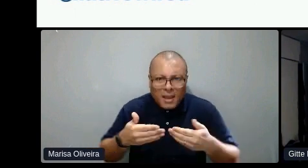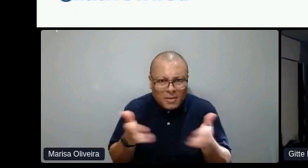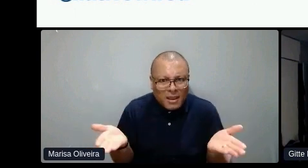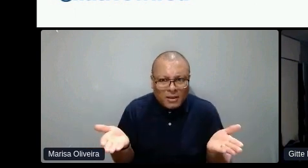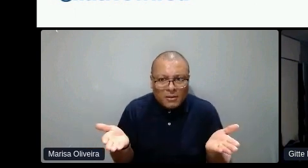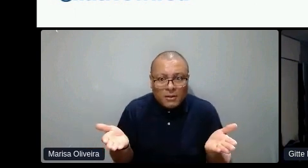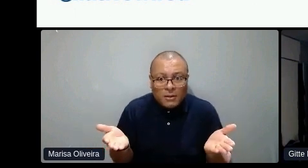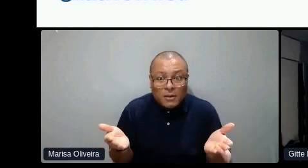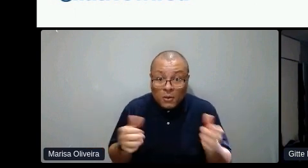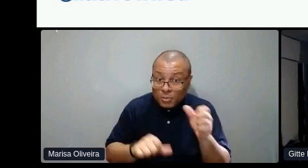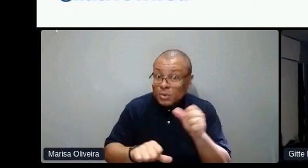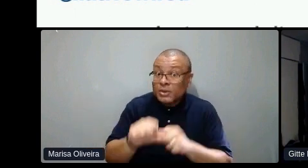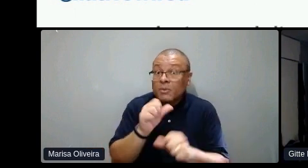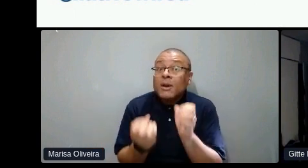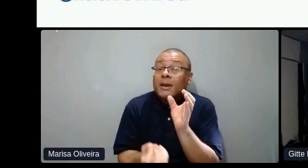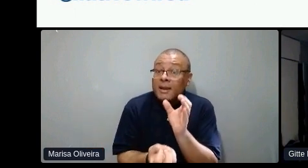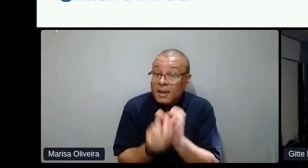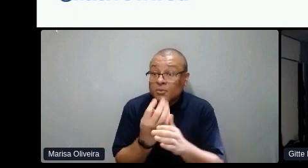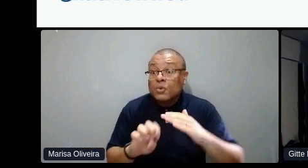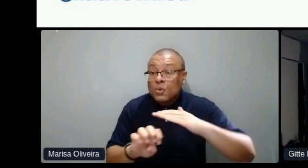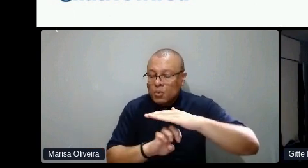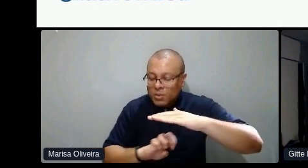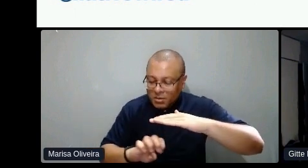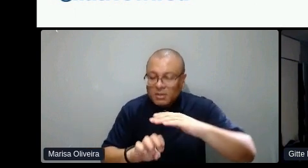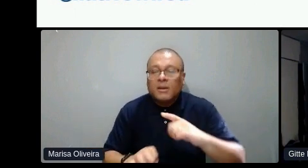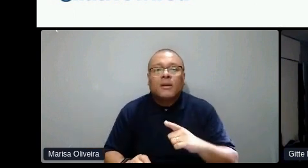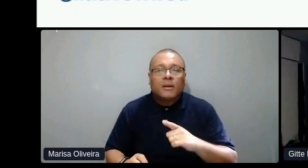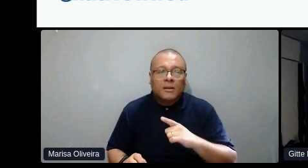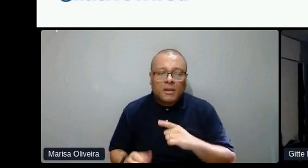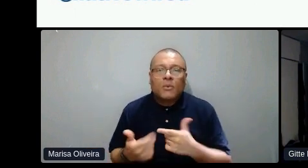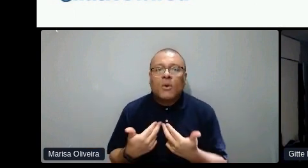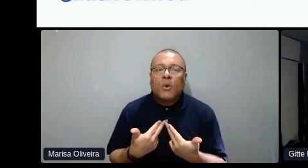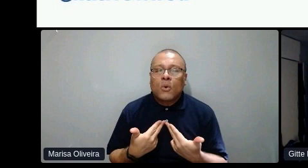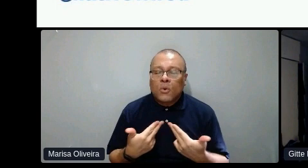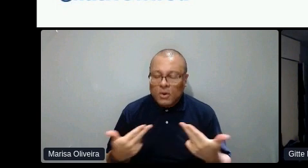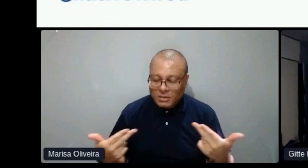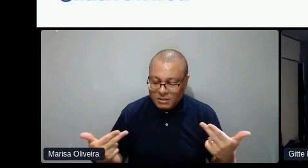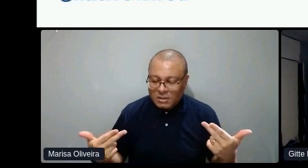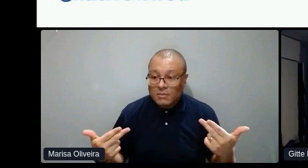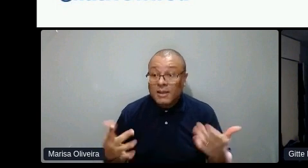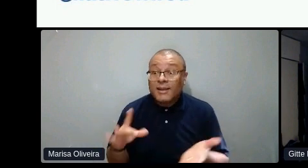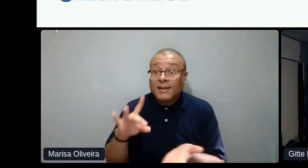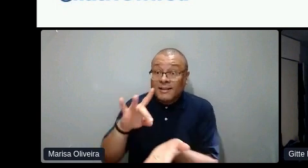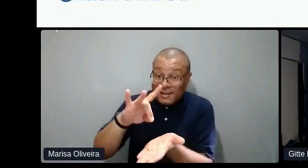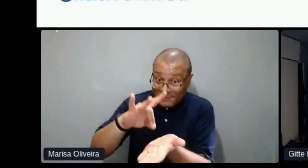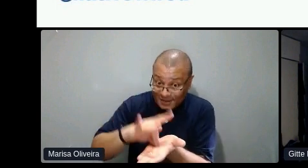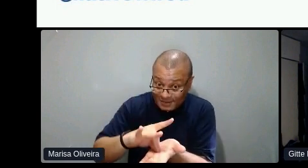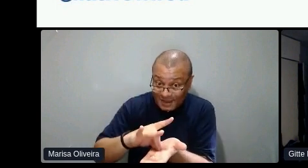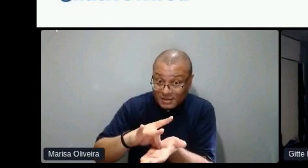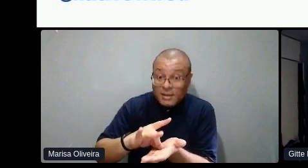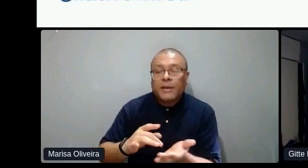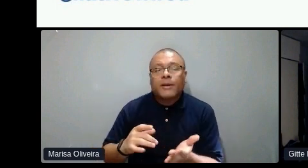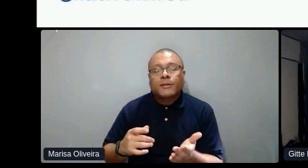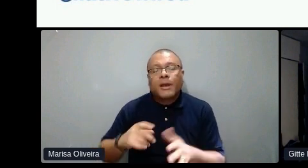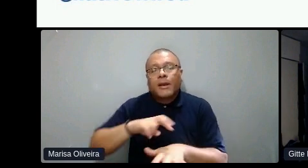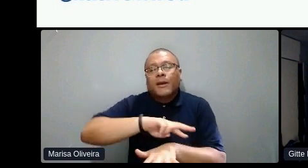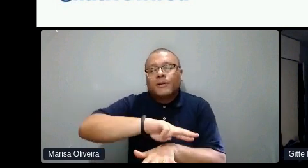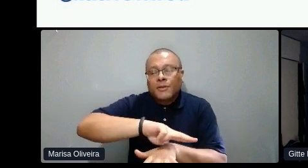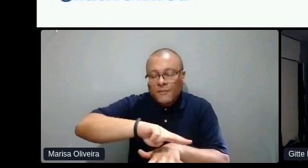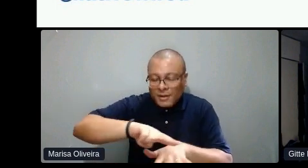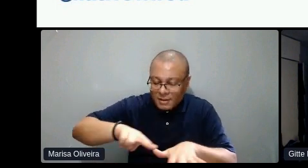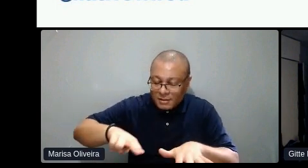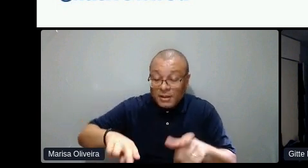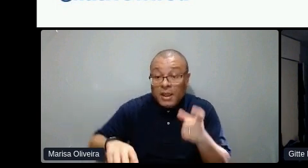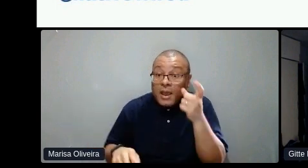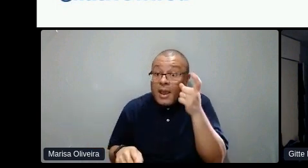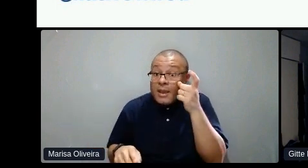down? So creating an organization where we have these things, and then actually inclusion and diversity. So it's kind of interesting.